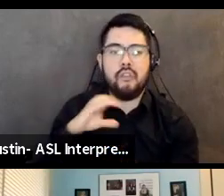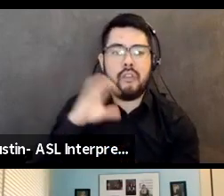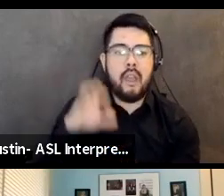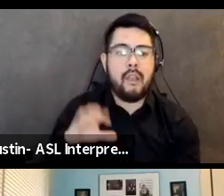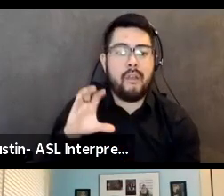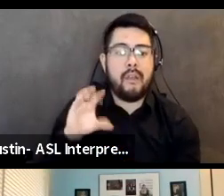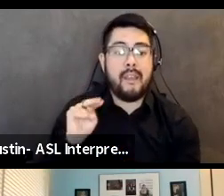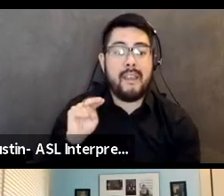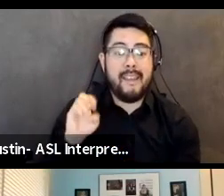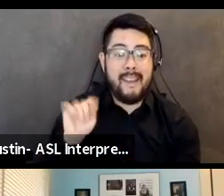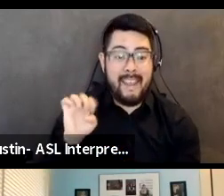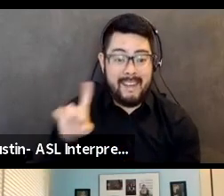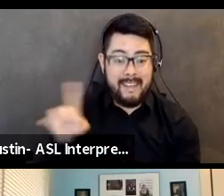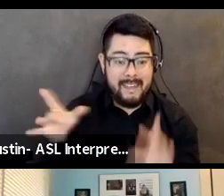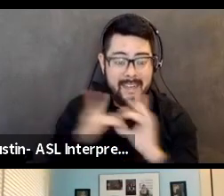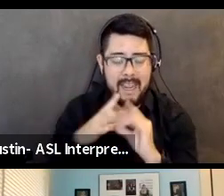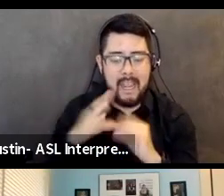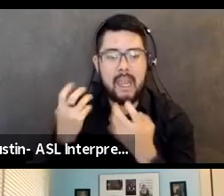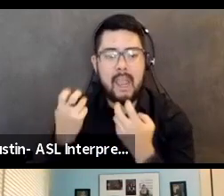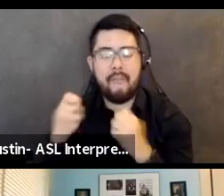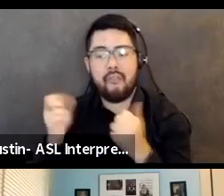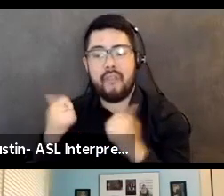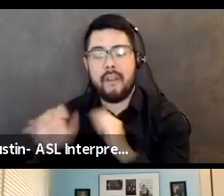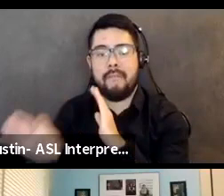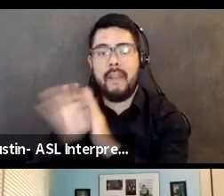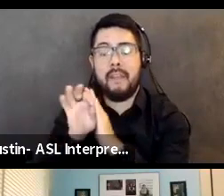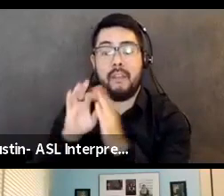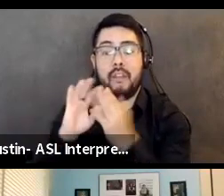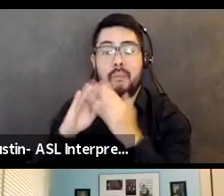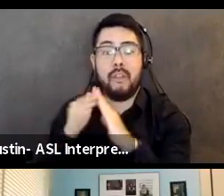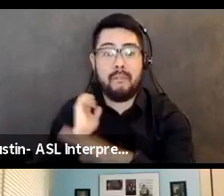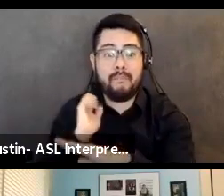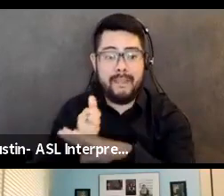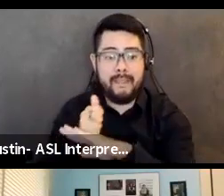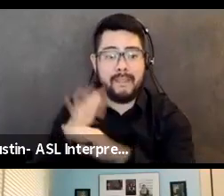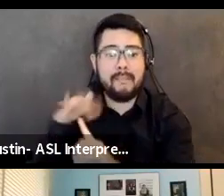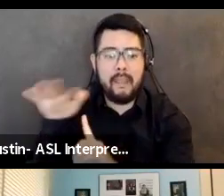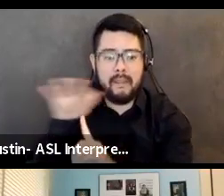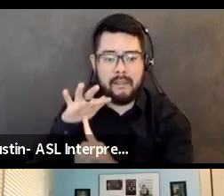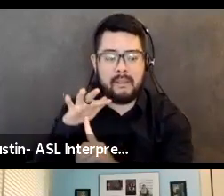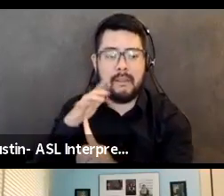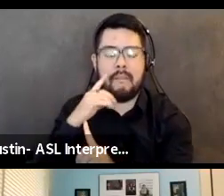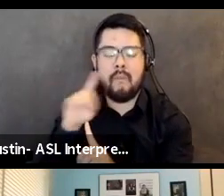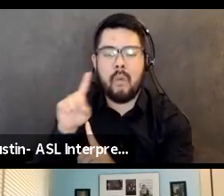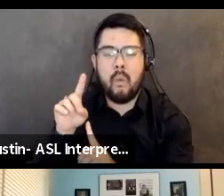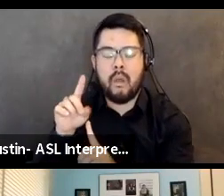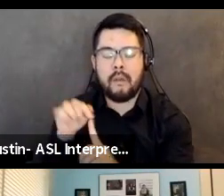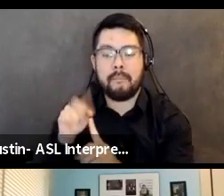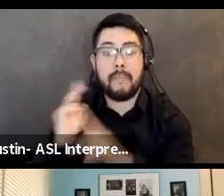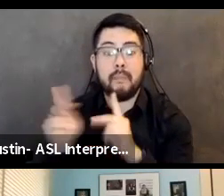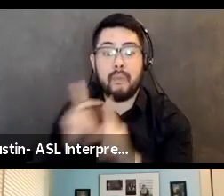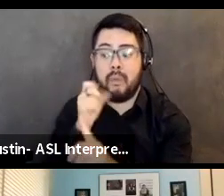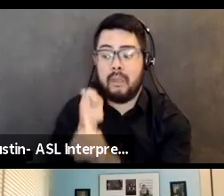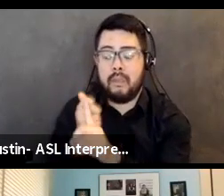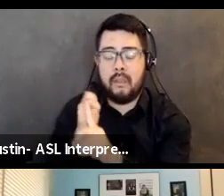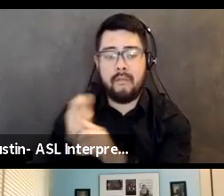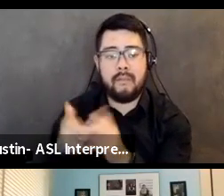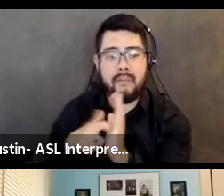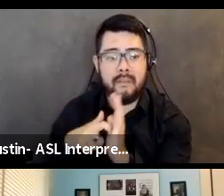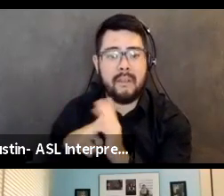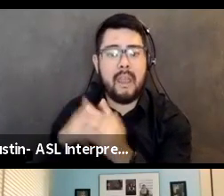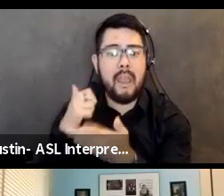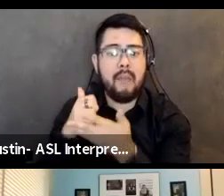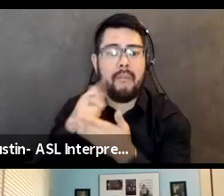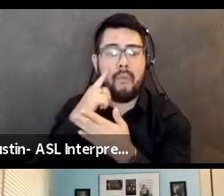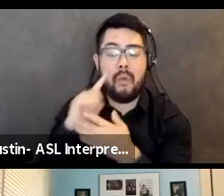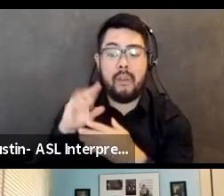efforts that are being put into place to find community-based spaces um for for those who need help with supervision for their